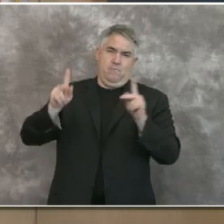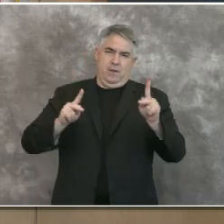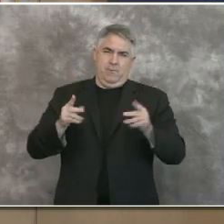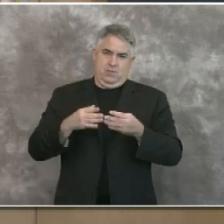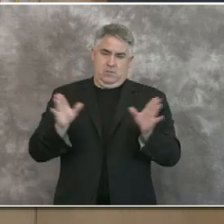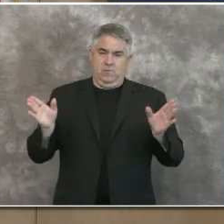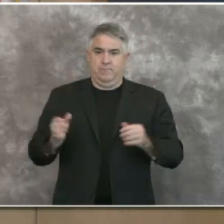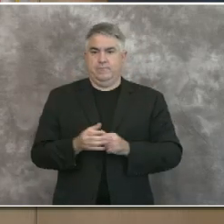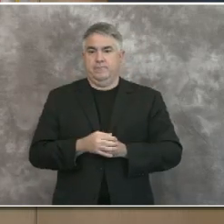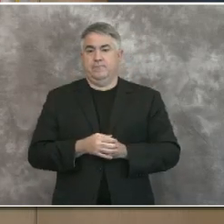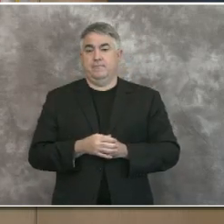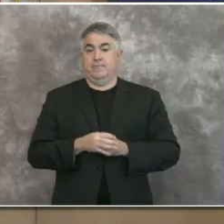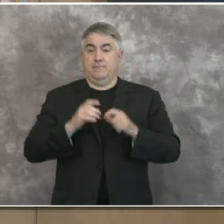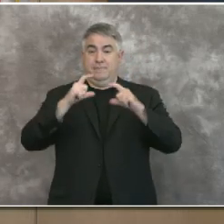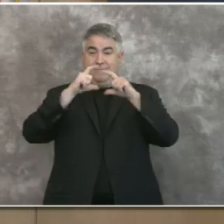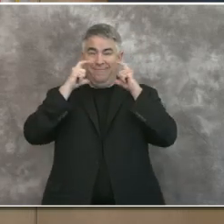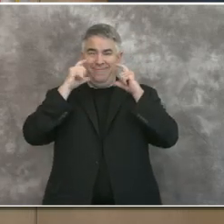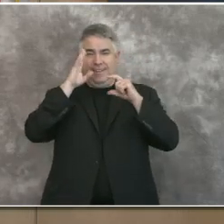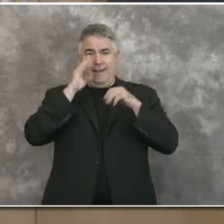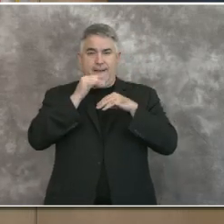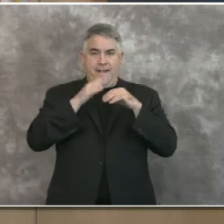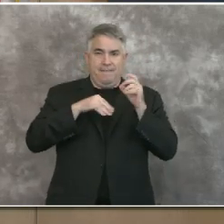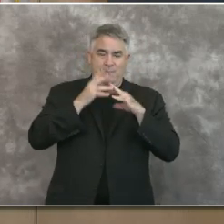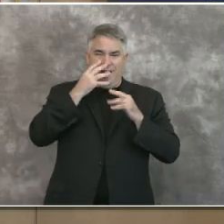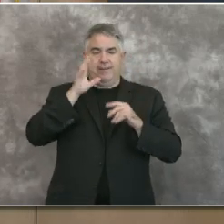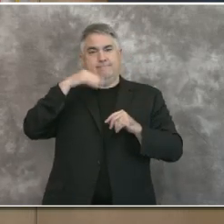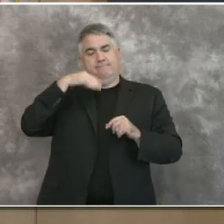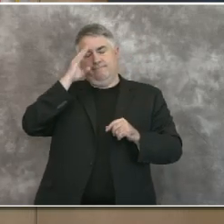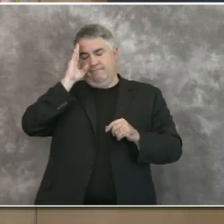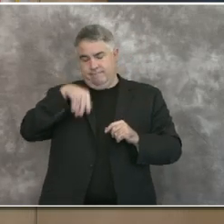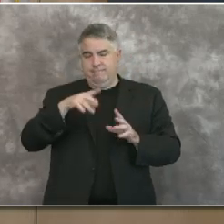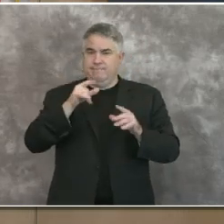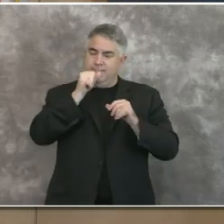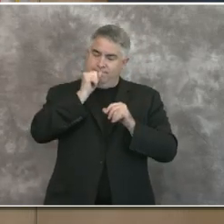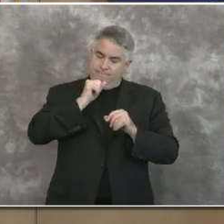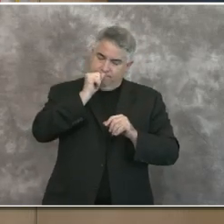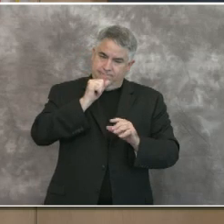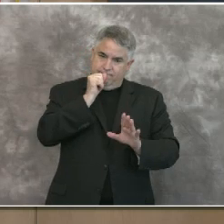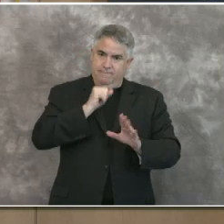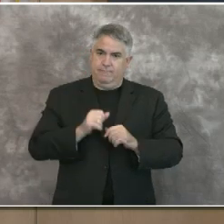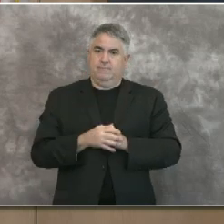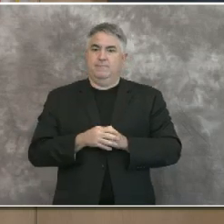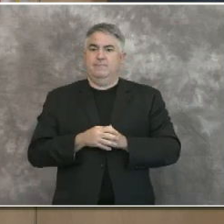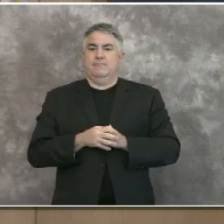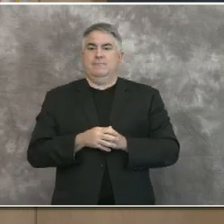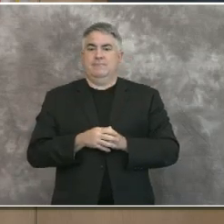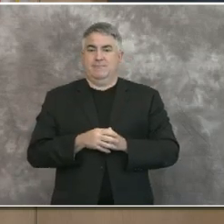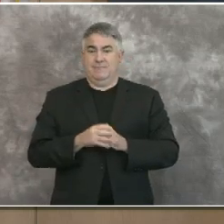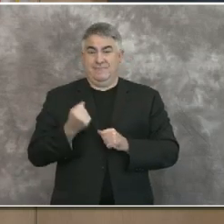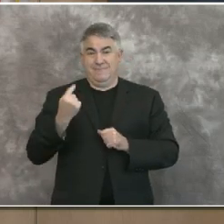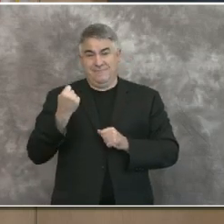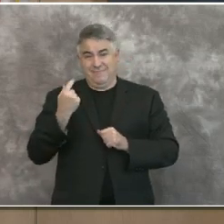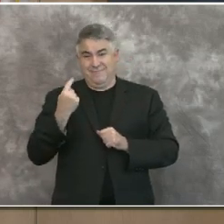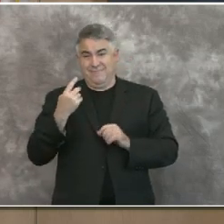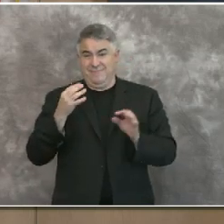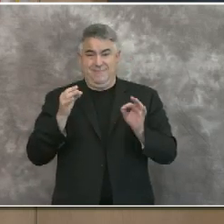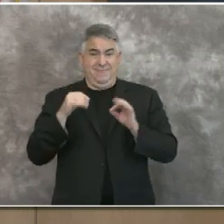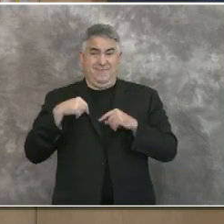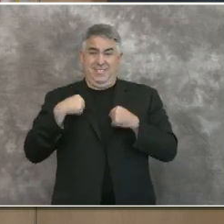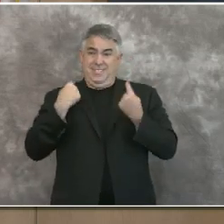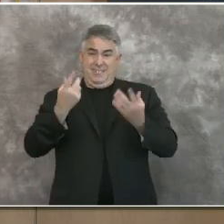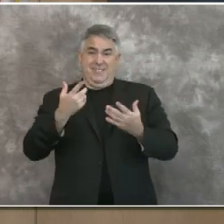are uncomfortable, at times can be irritating, but rest assured, a face covering is a lot more comfortable than a